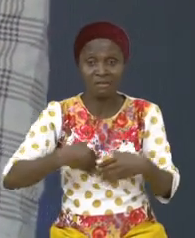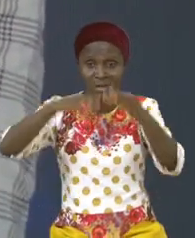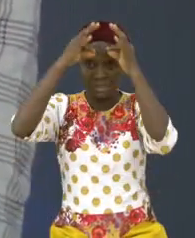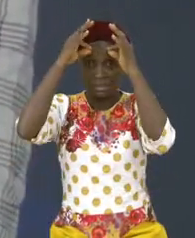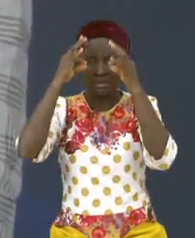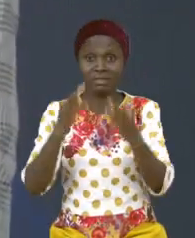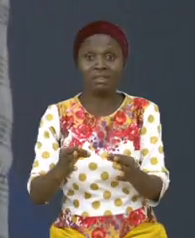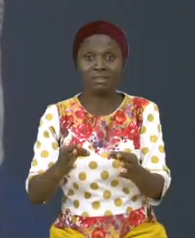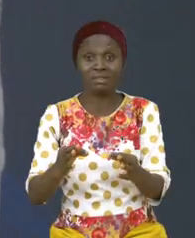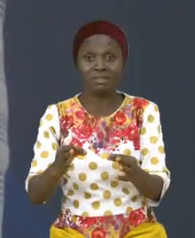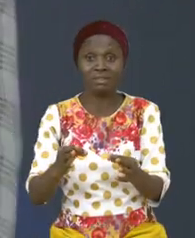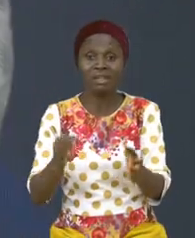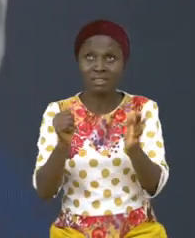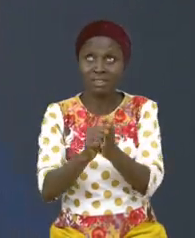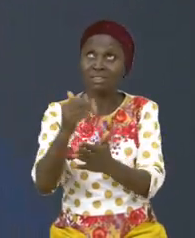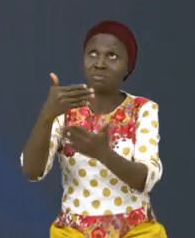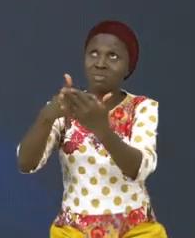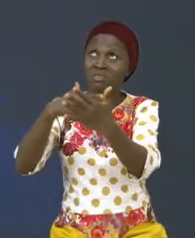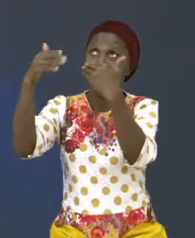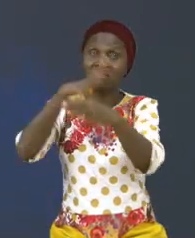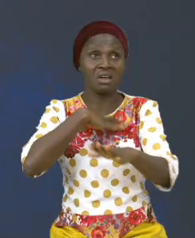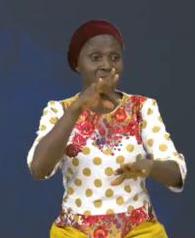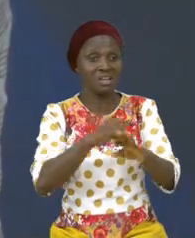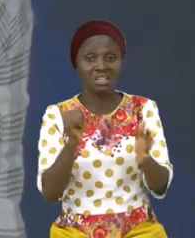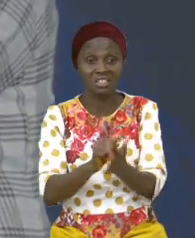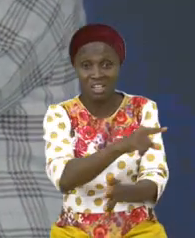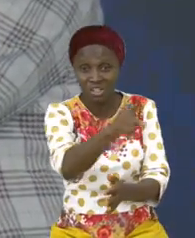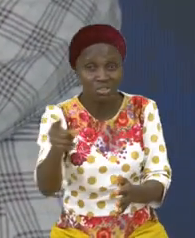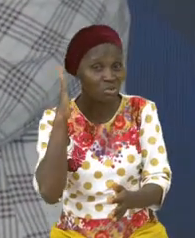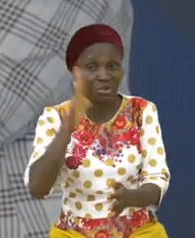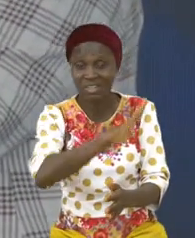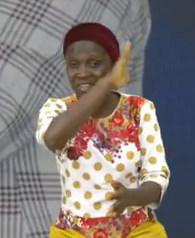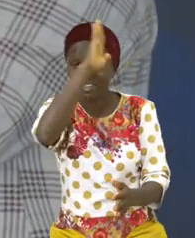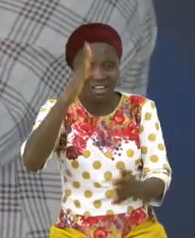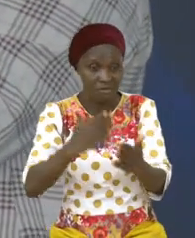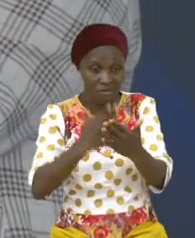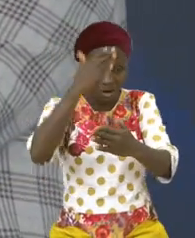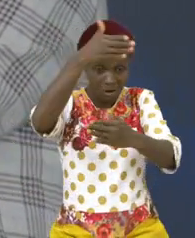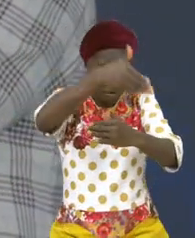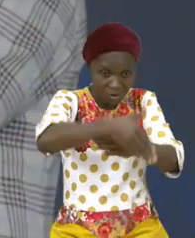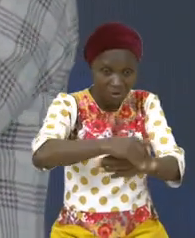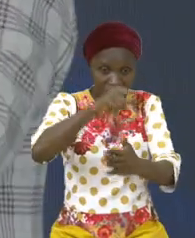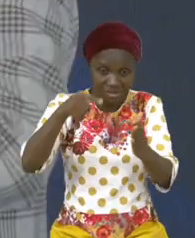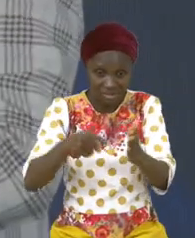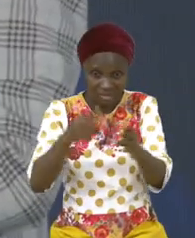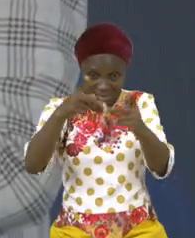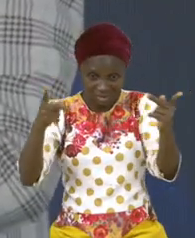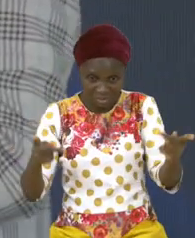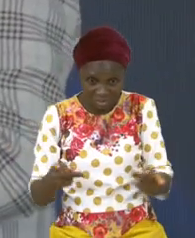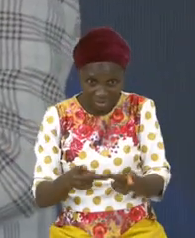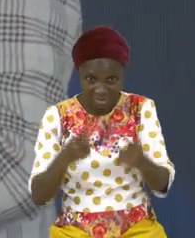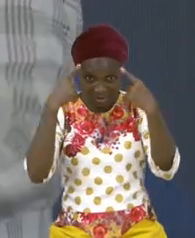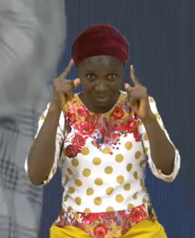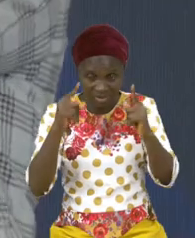before heaven and earth that you will never cross these premises, they will